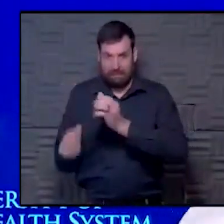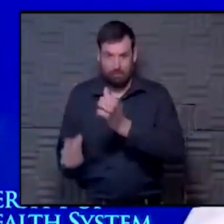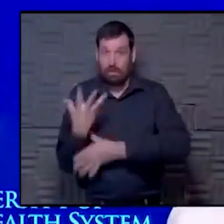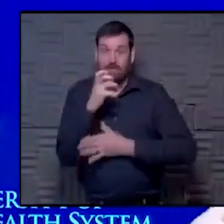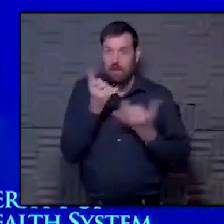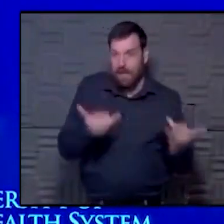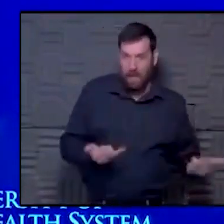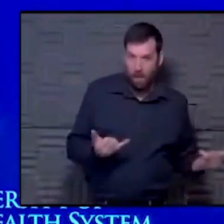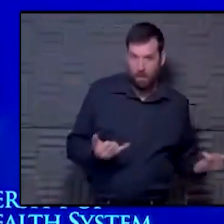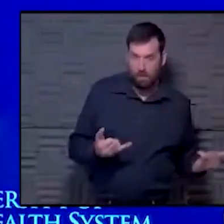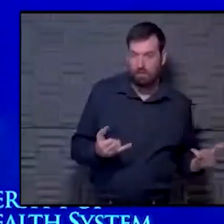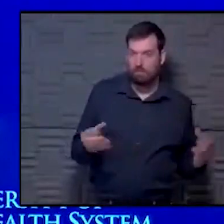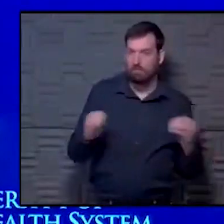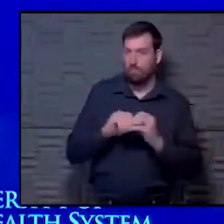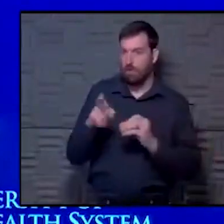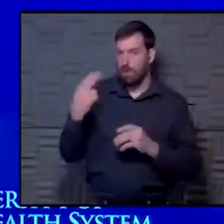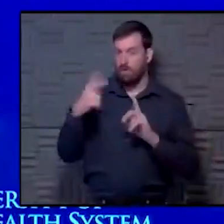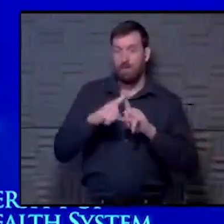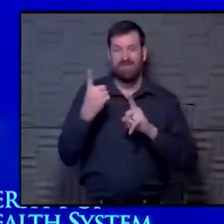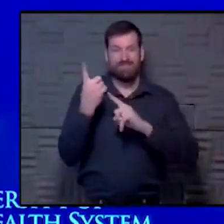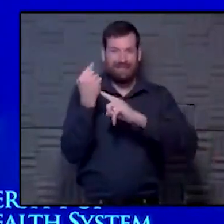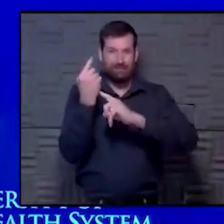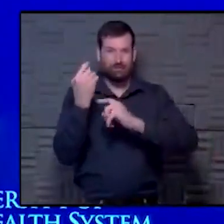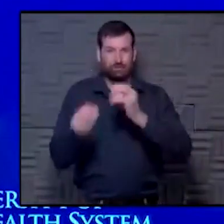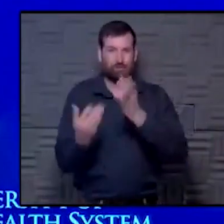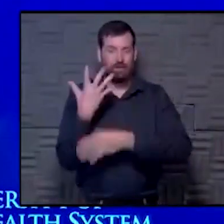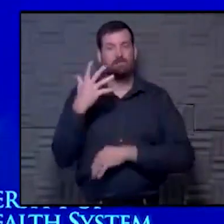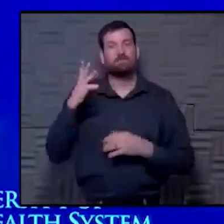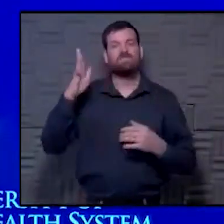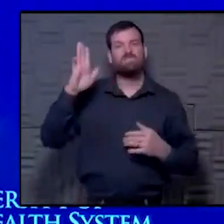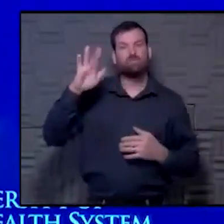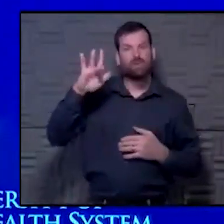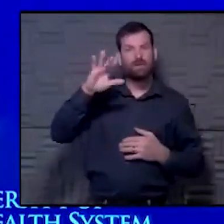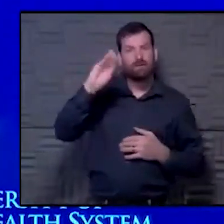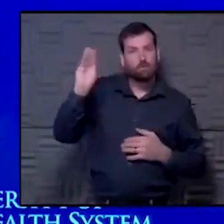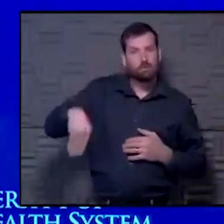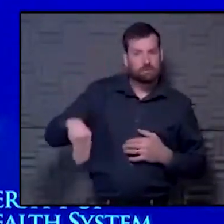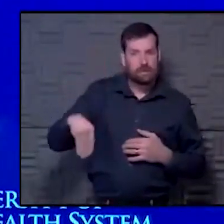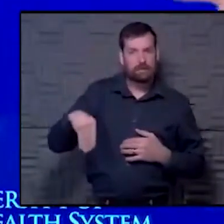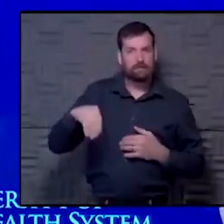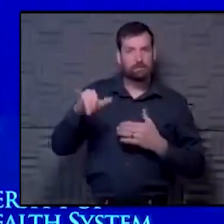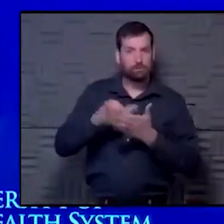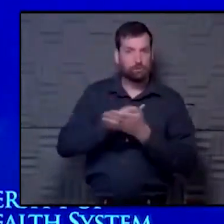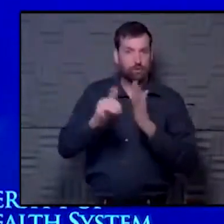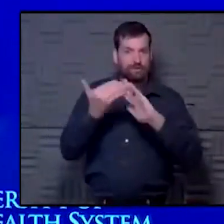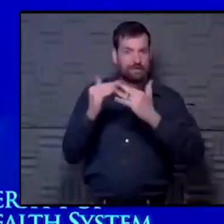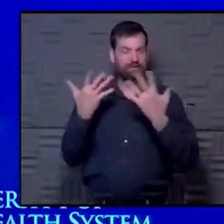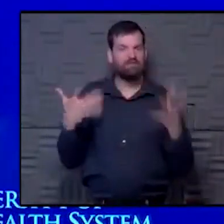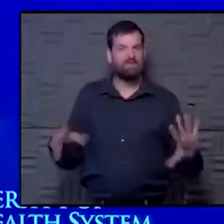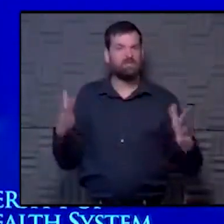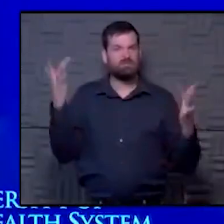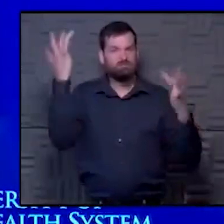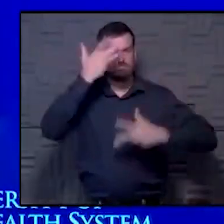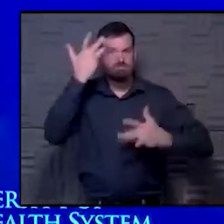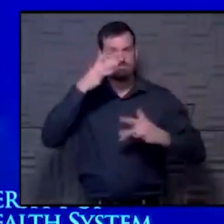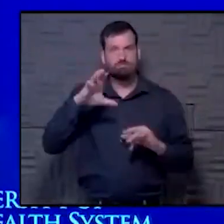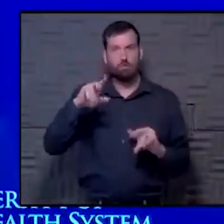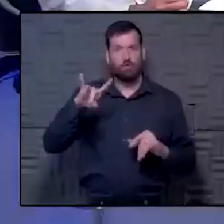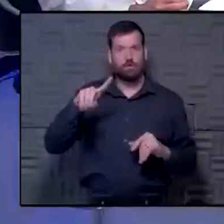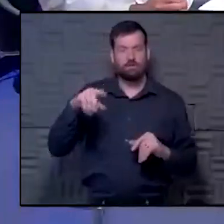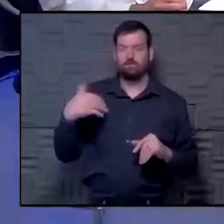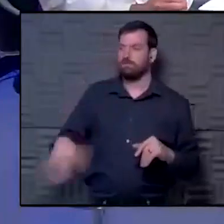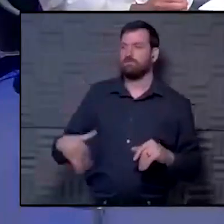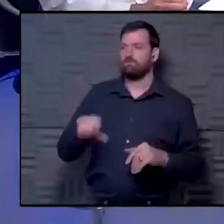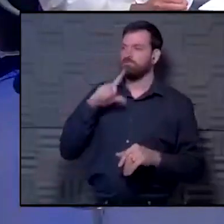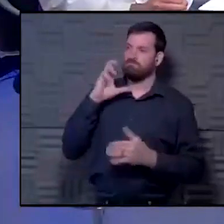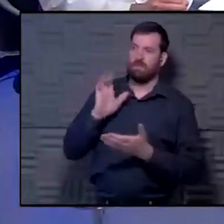not now because it'd be higher now, but last spring, 25% of the people in New York City got COVID. It was